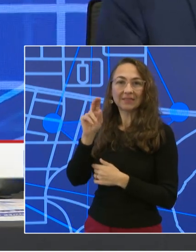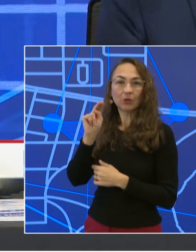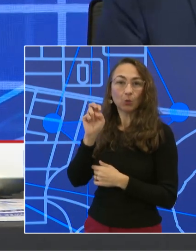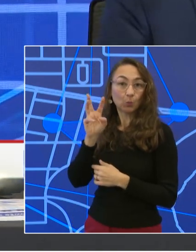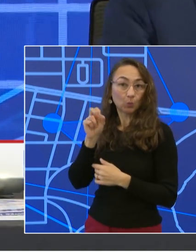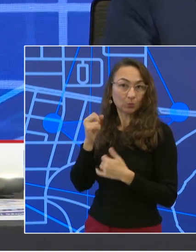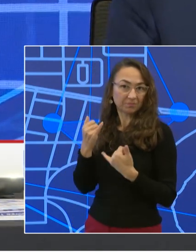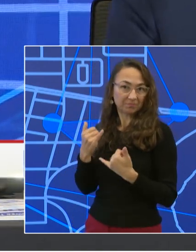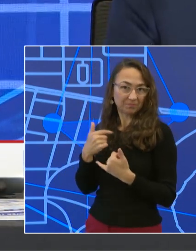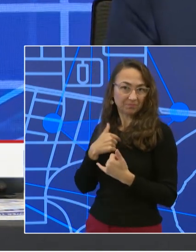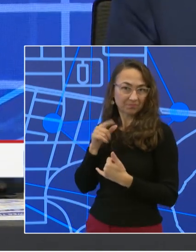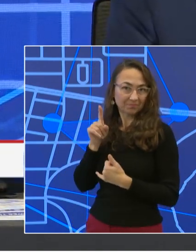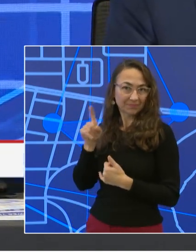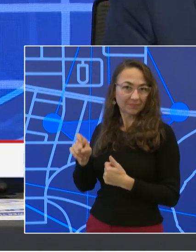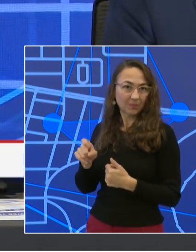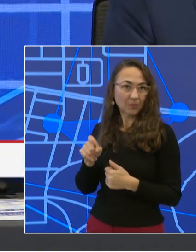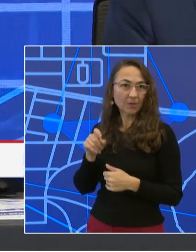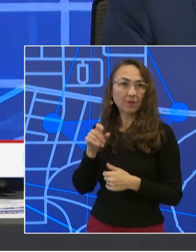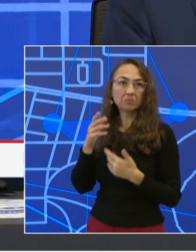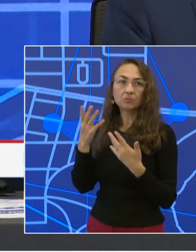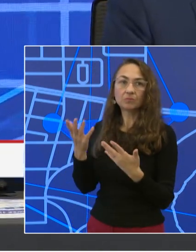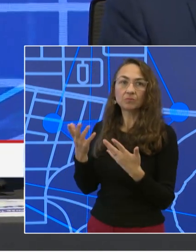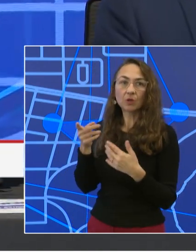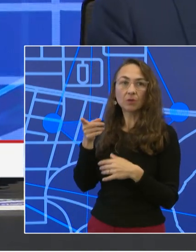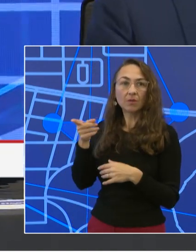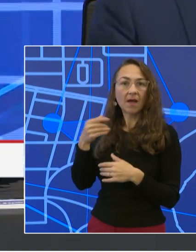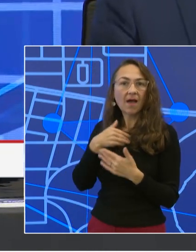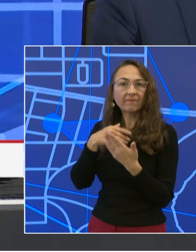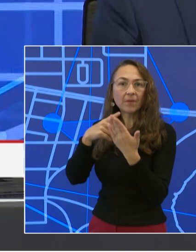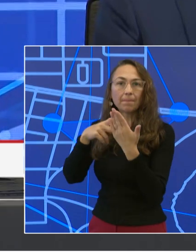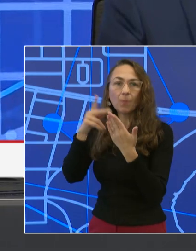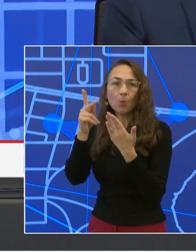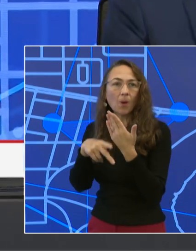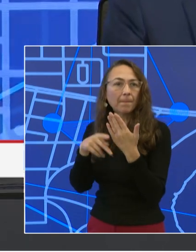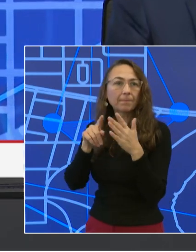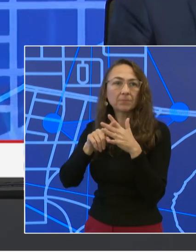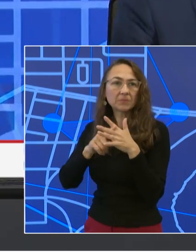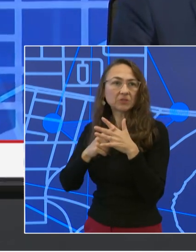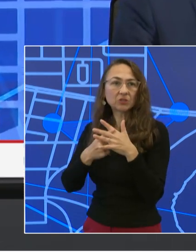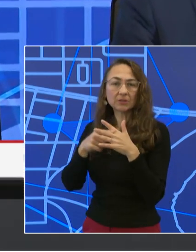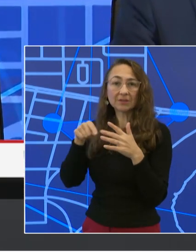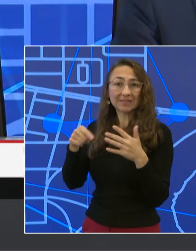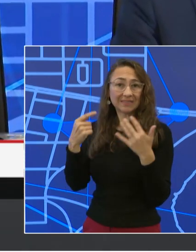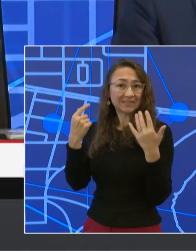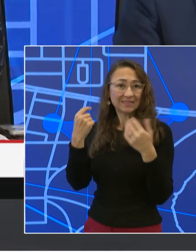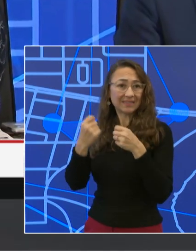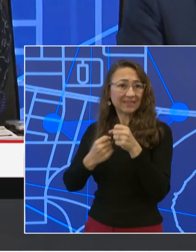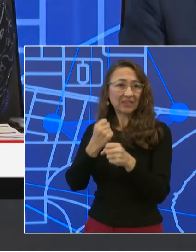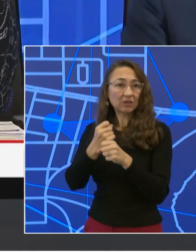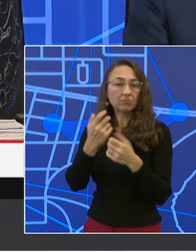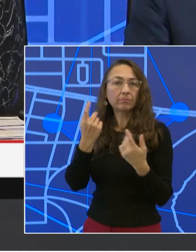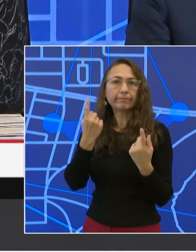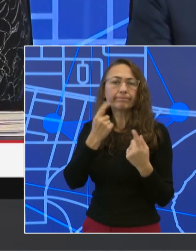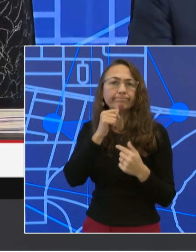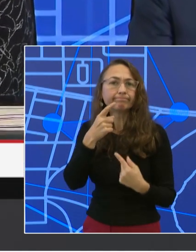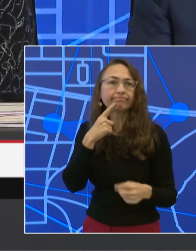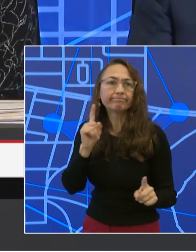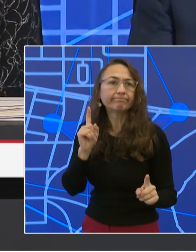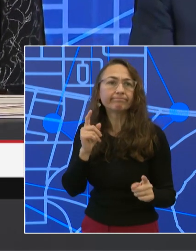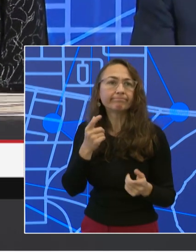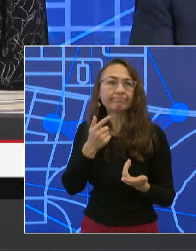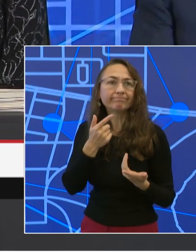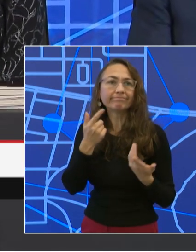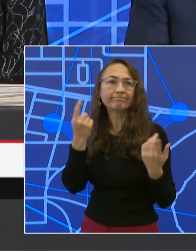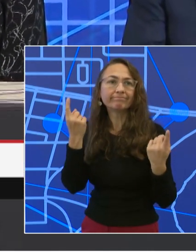Were there any initiatives this year or programs that did not work as you expected them to? Anything that we won't be taking with us